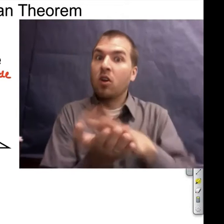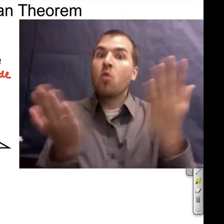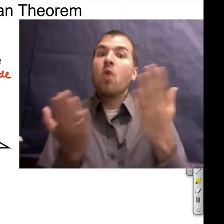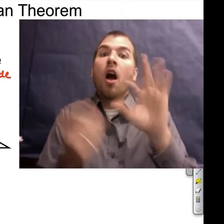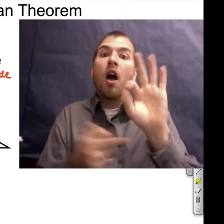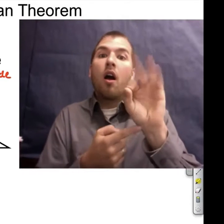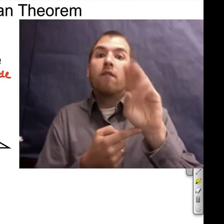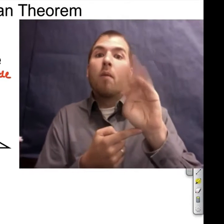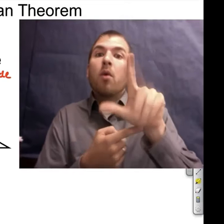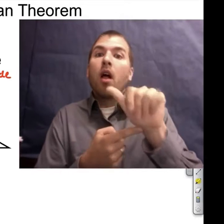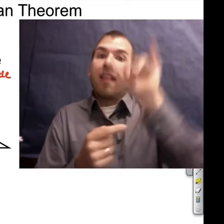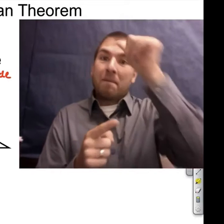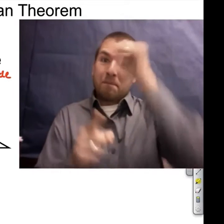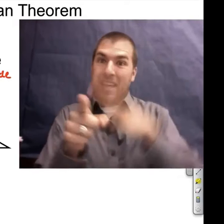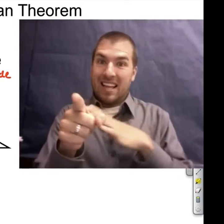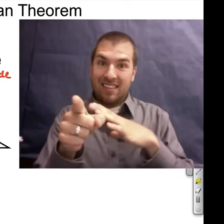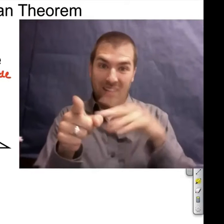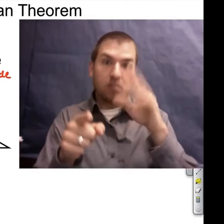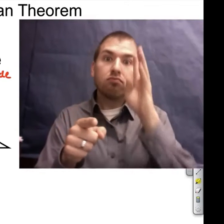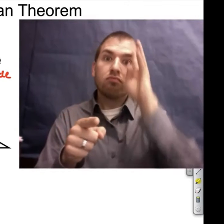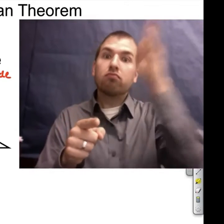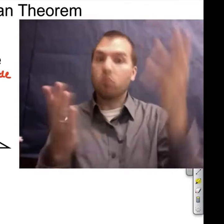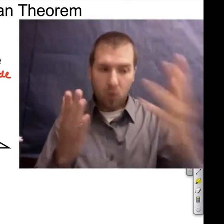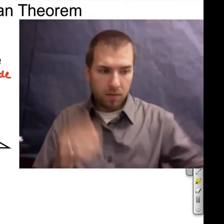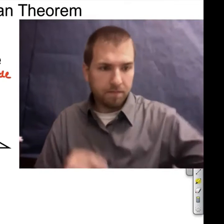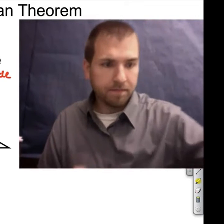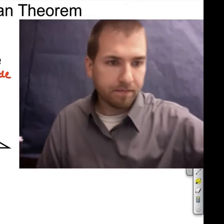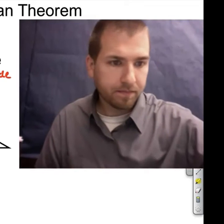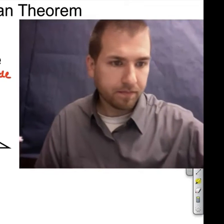Okay, so these are connected with things in the Pythagorean theorem.